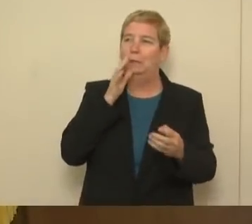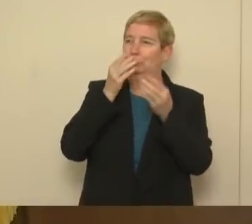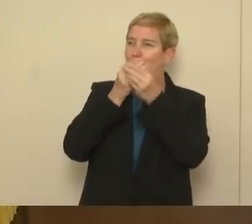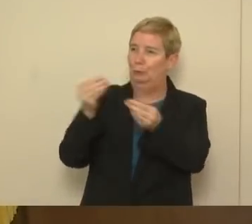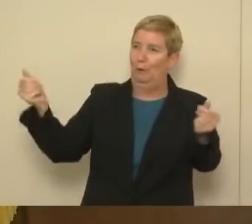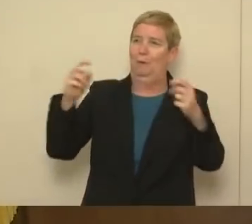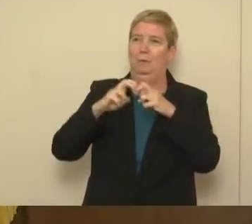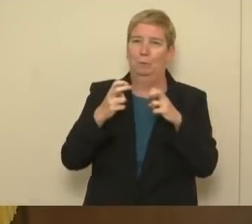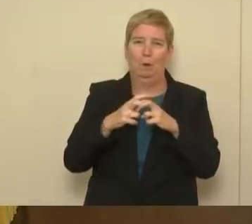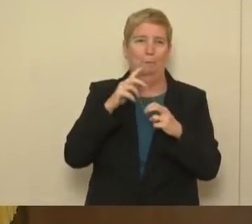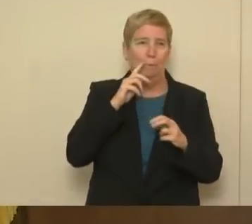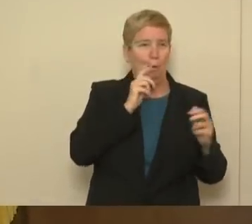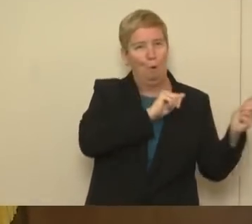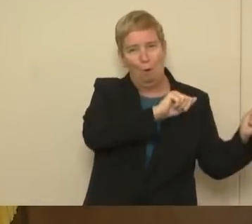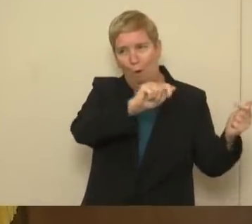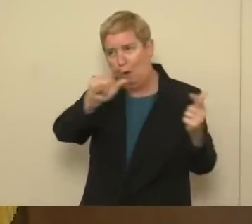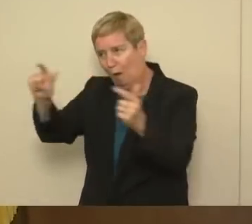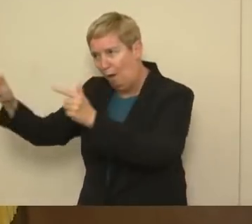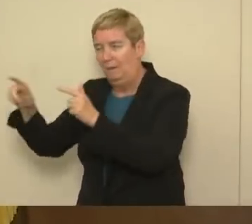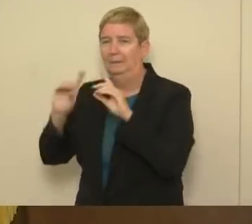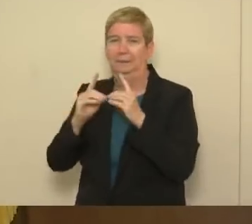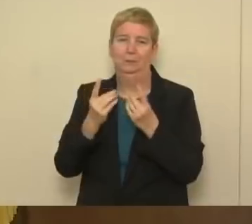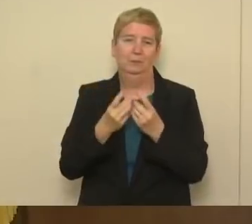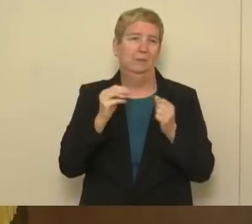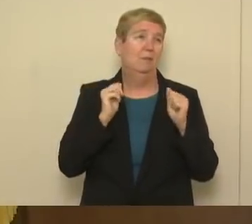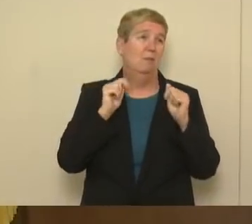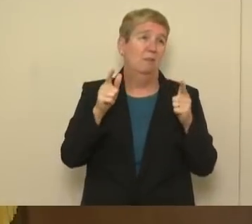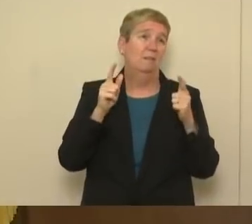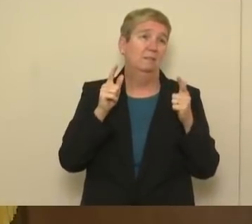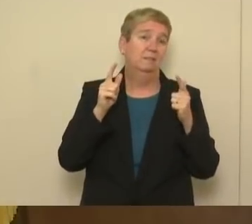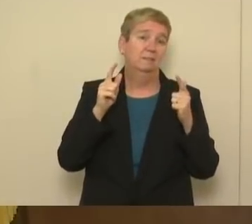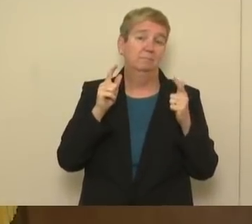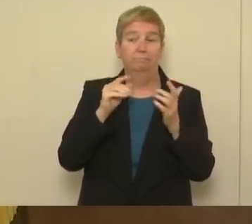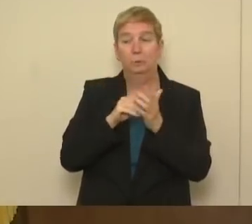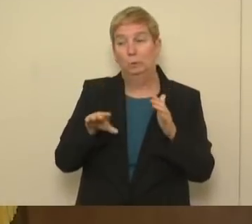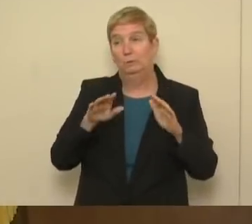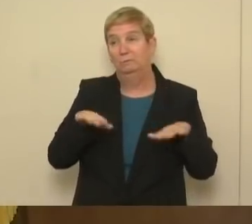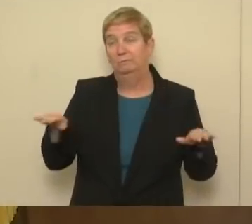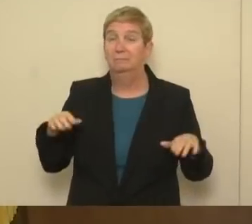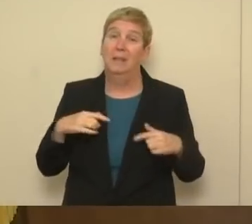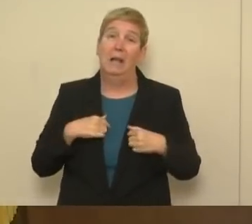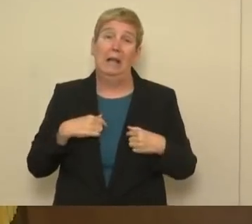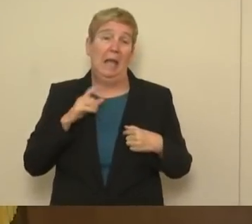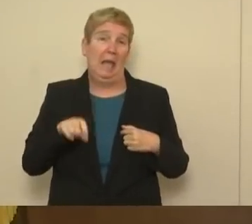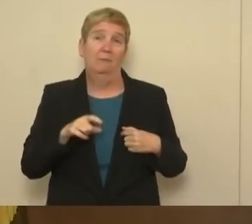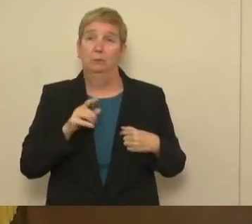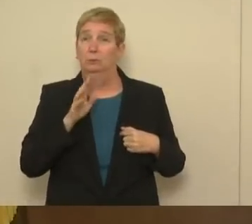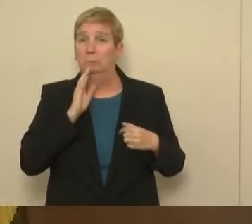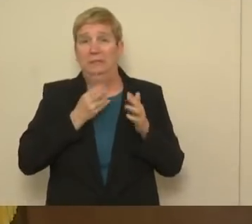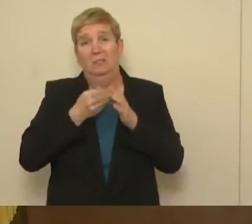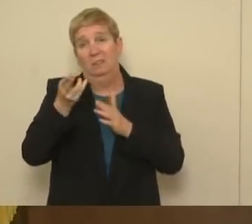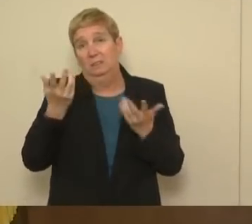district and every single student. And I need to be truthful about that for the state.